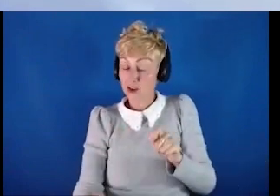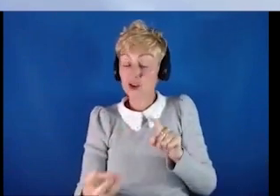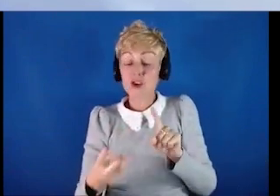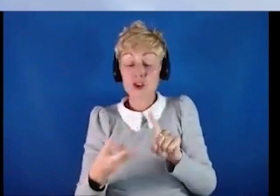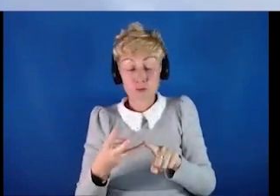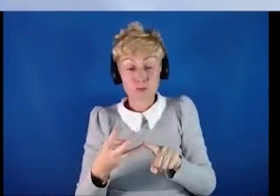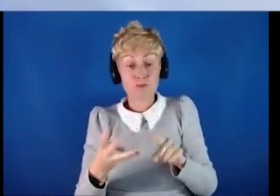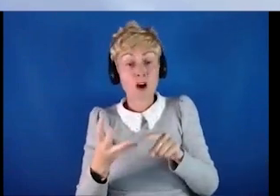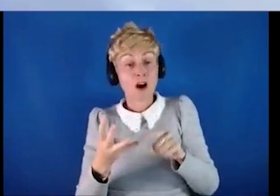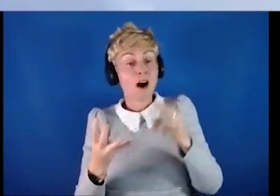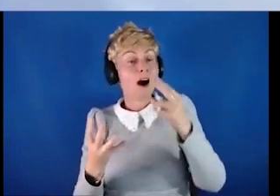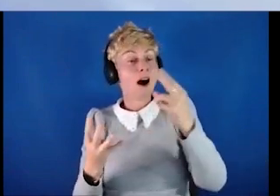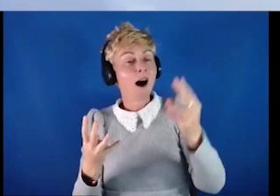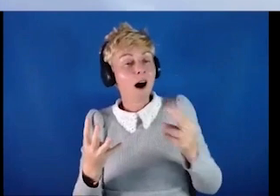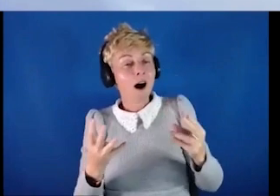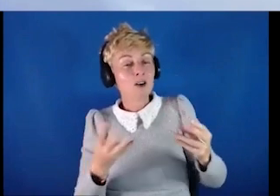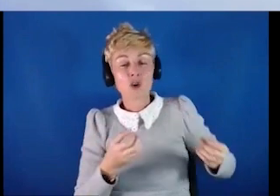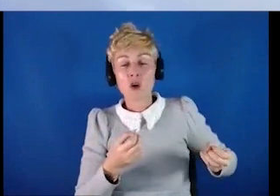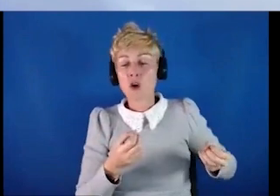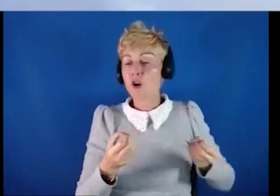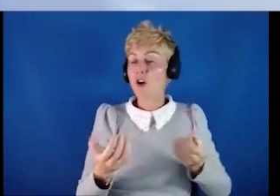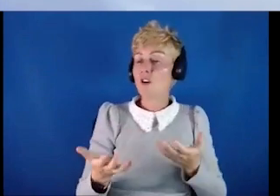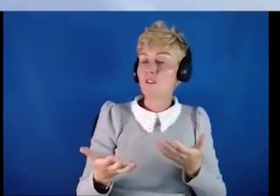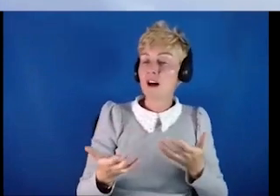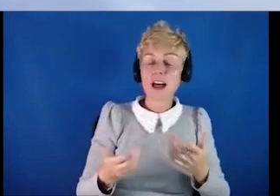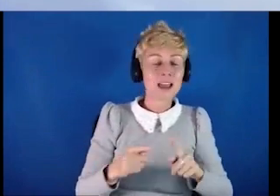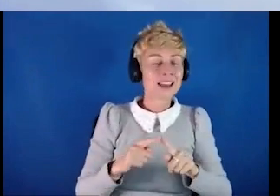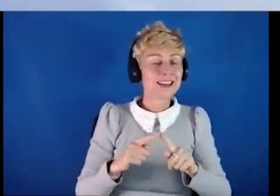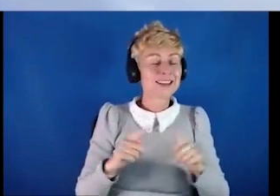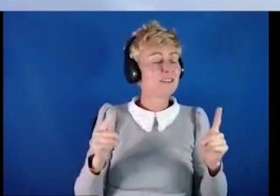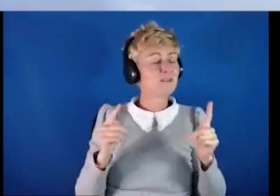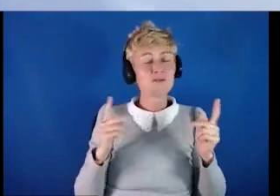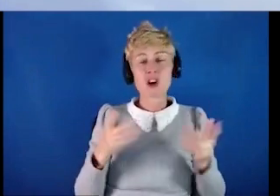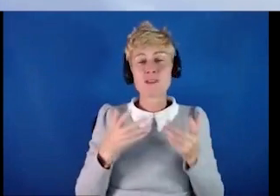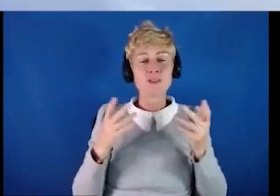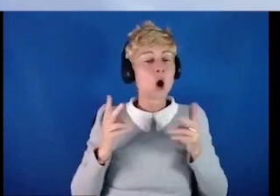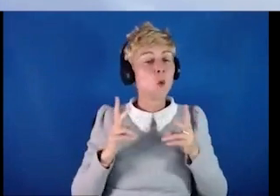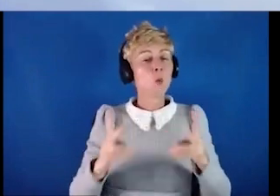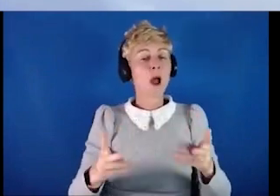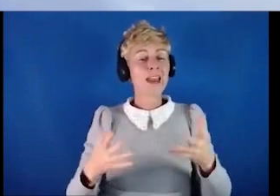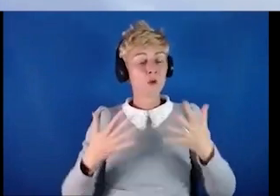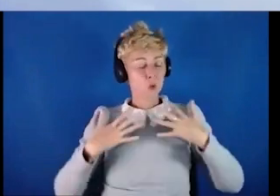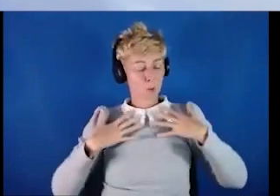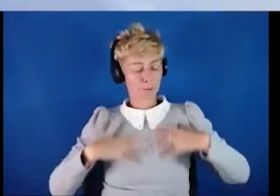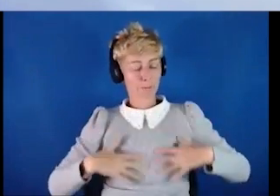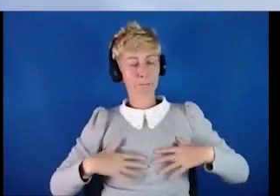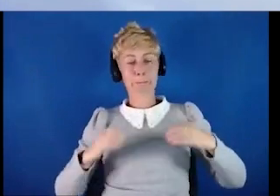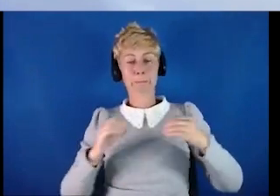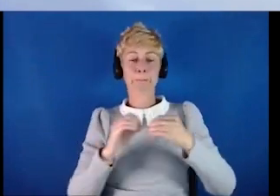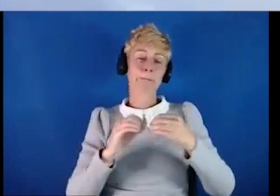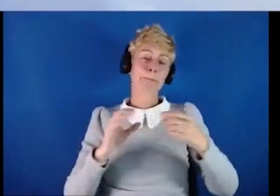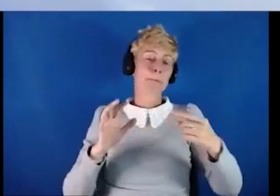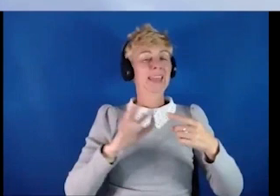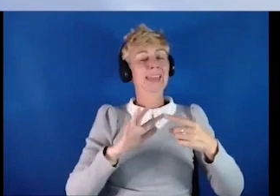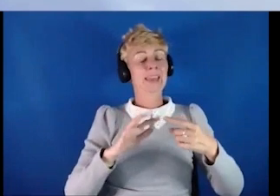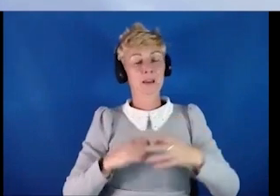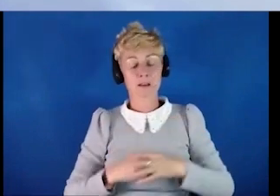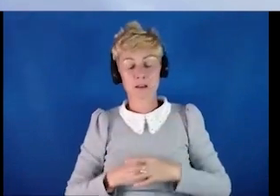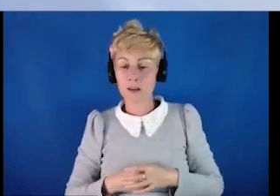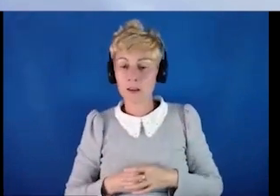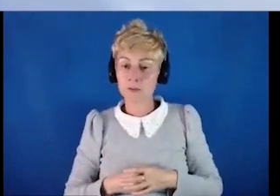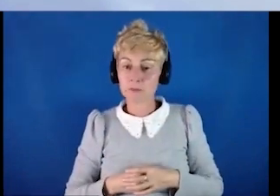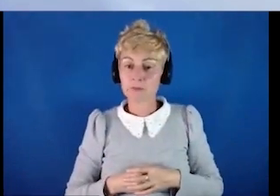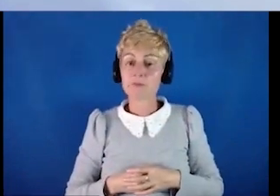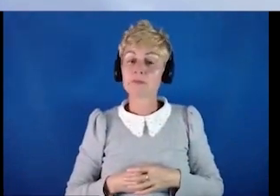about art offering a different way of being in the world. And I think